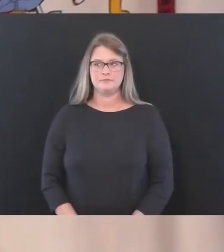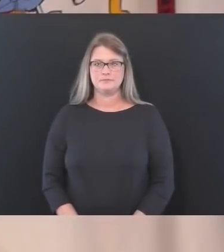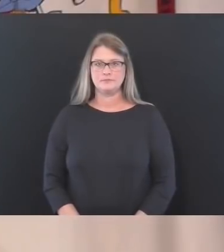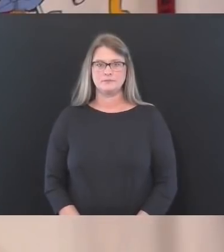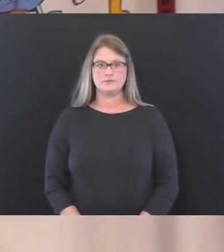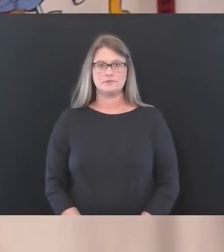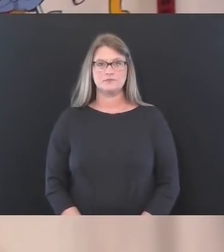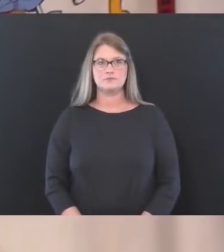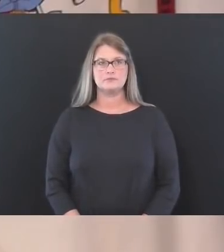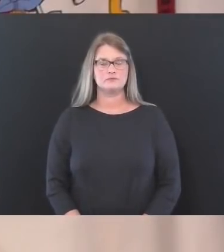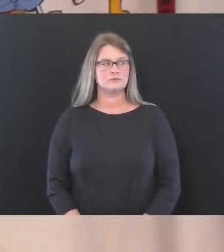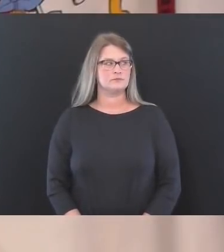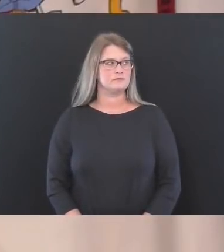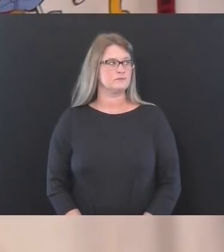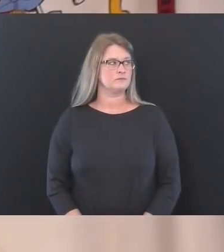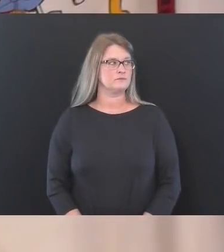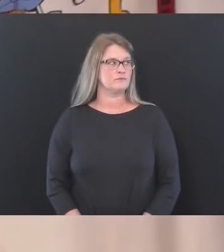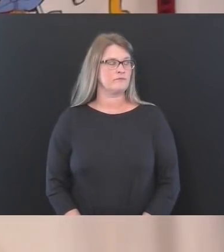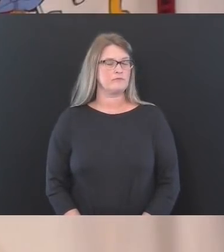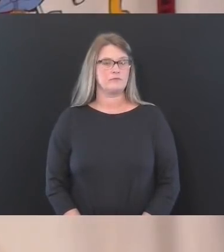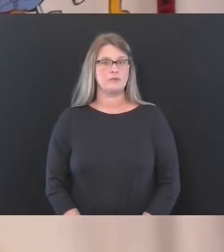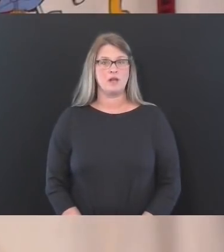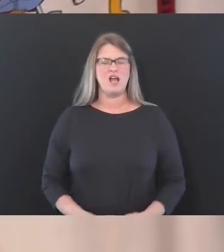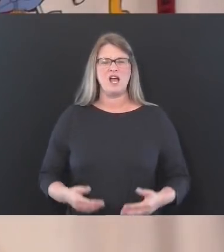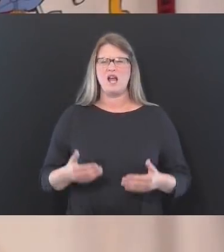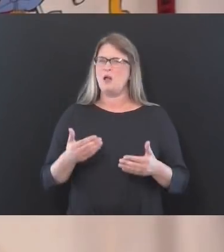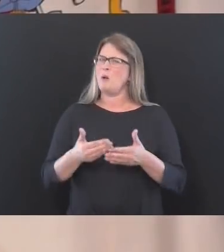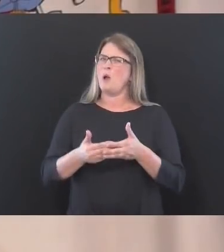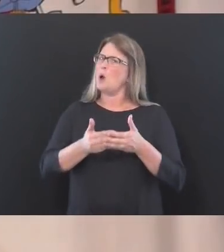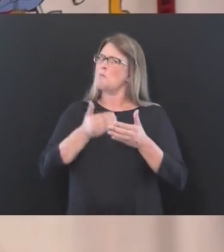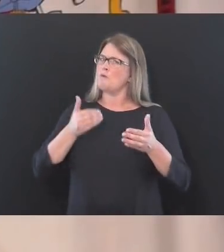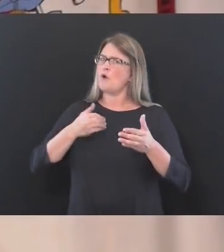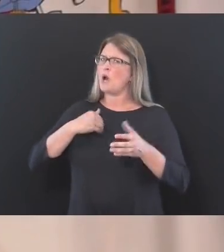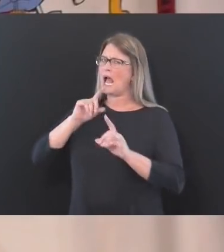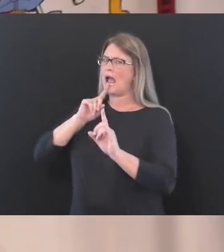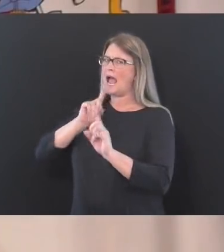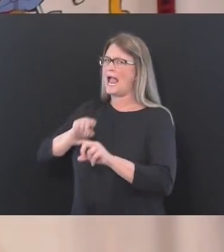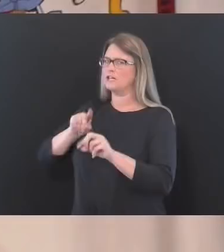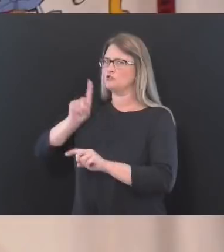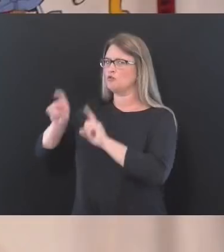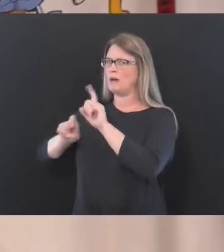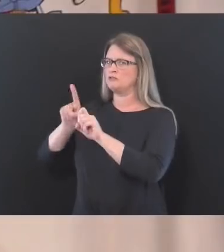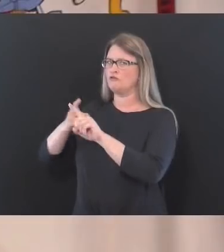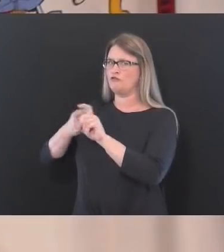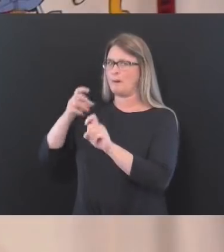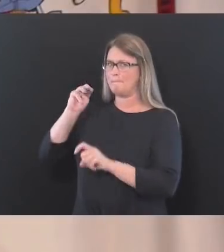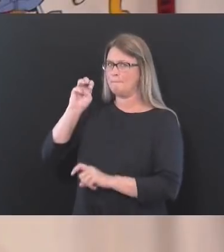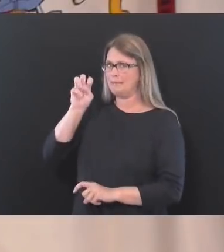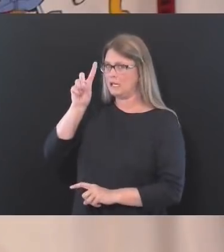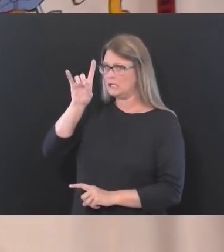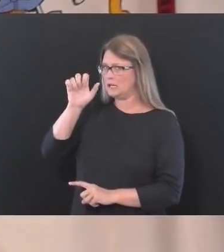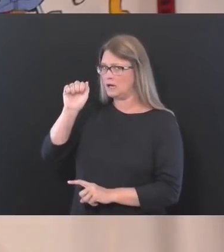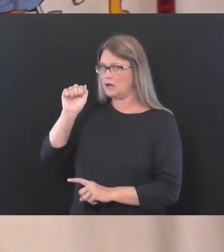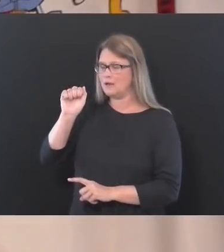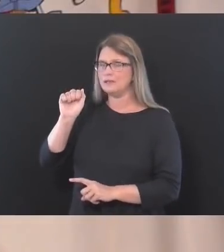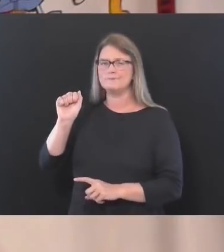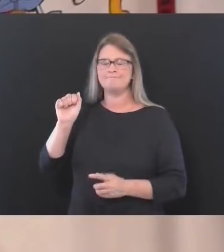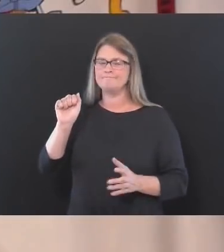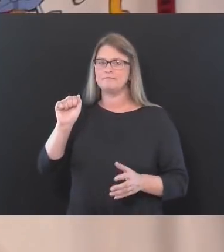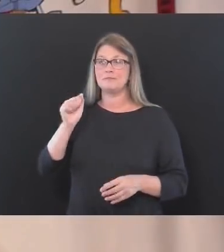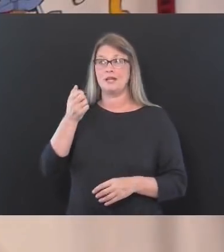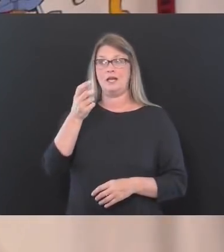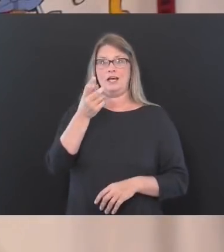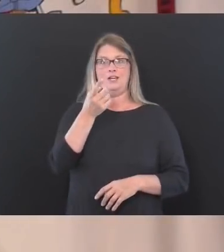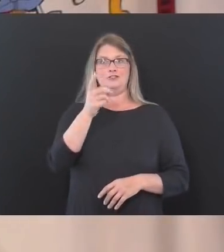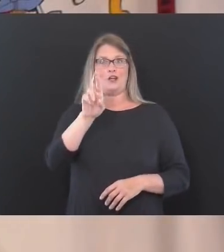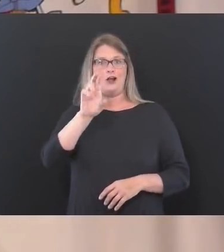to. Before we go to the media and the questions, I'd like to just, Dr. Slimp's given us a lot